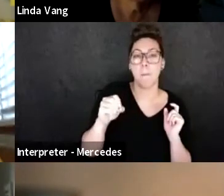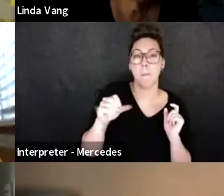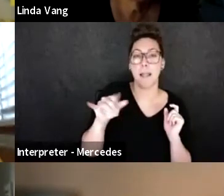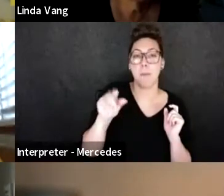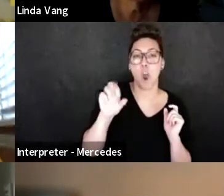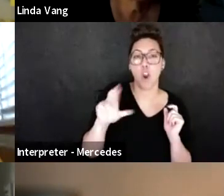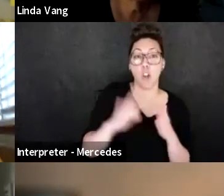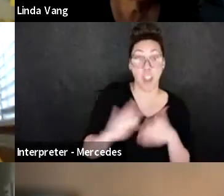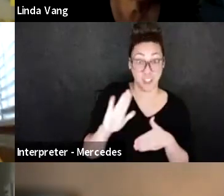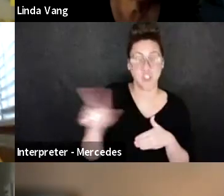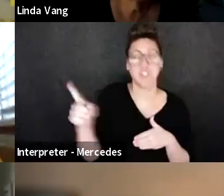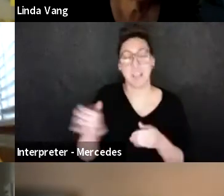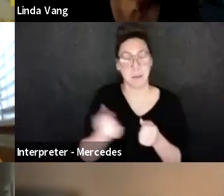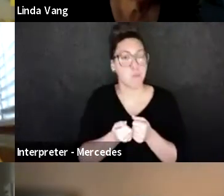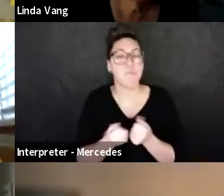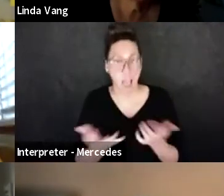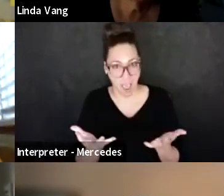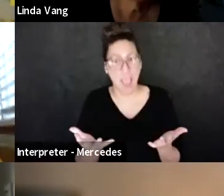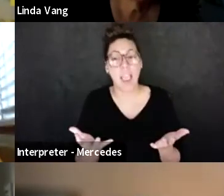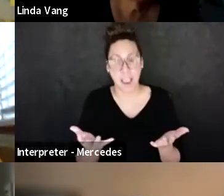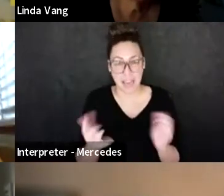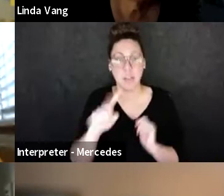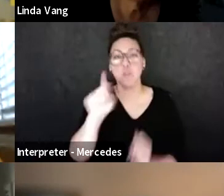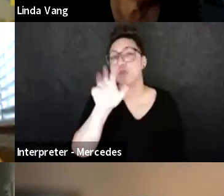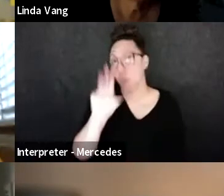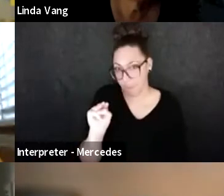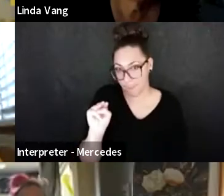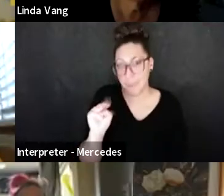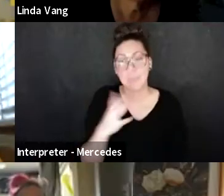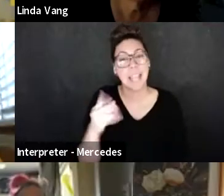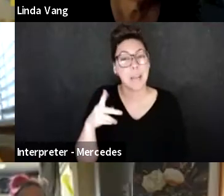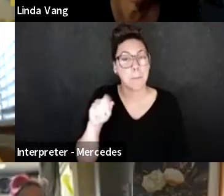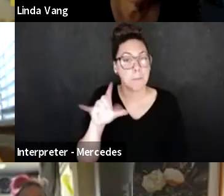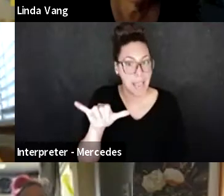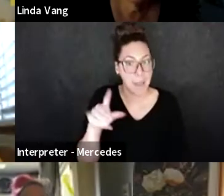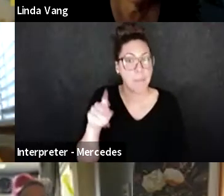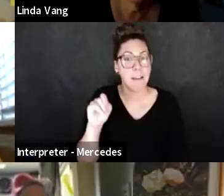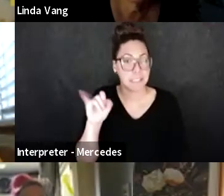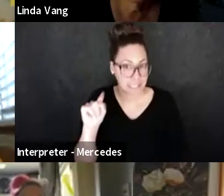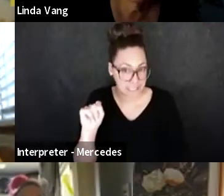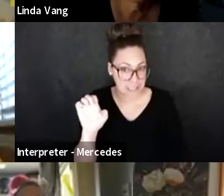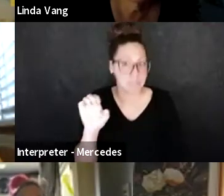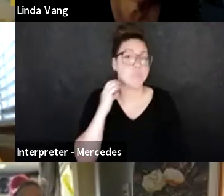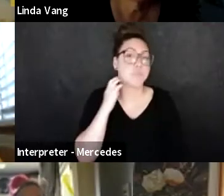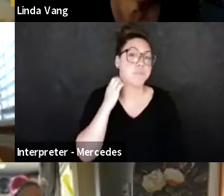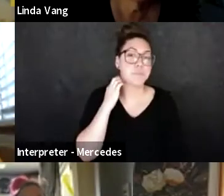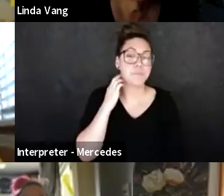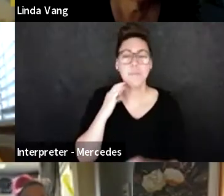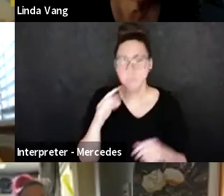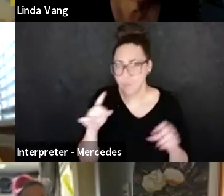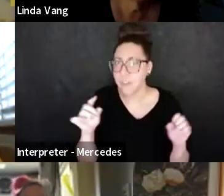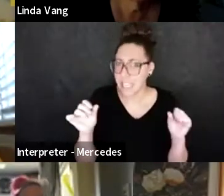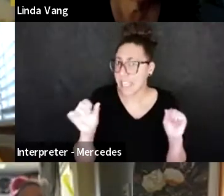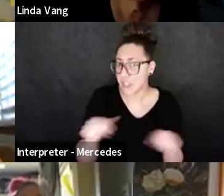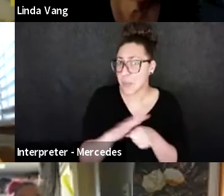have been providing Zoom and PlayPause. So it could have been in any of those